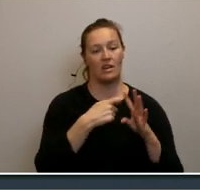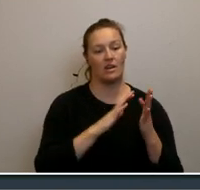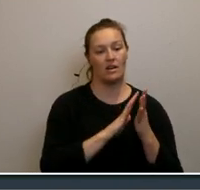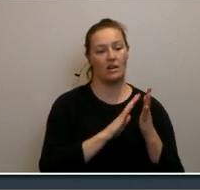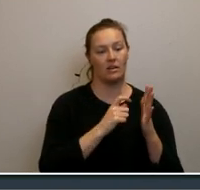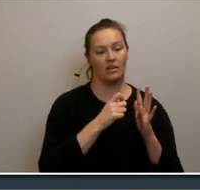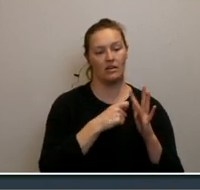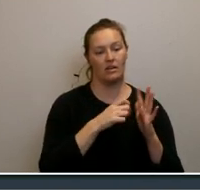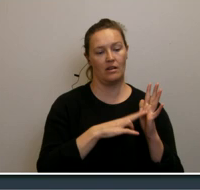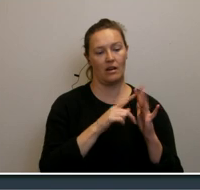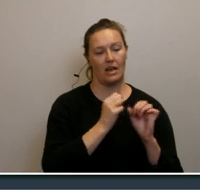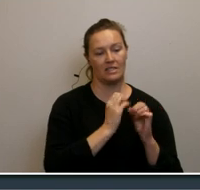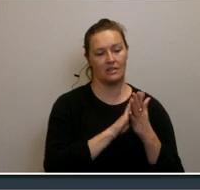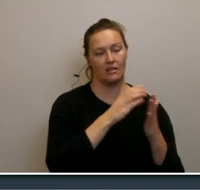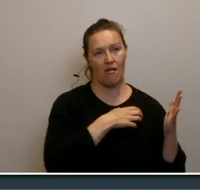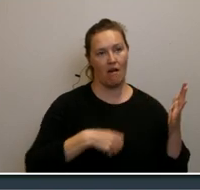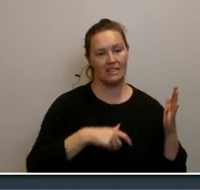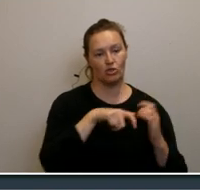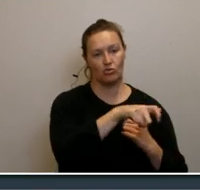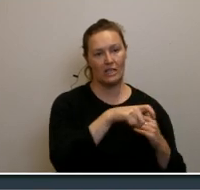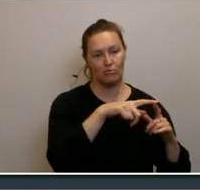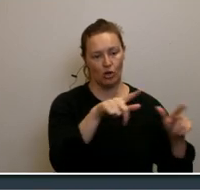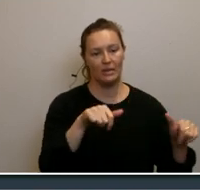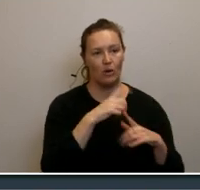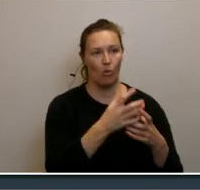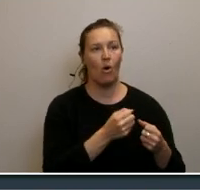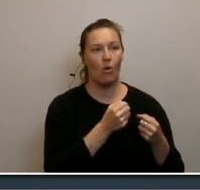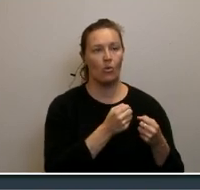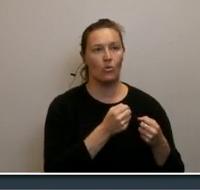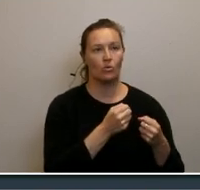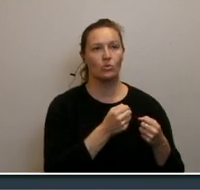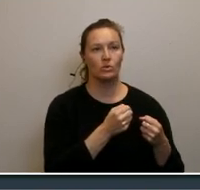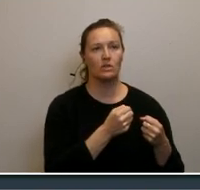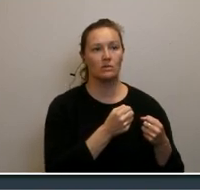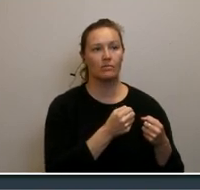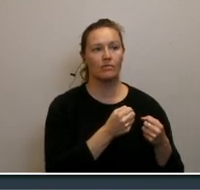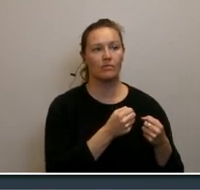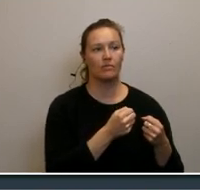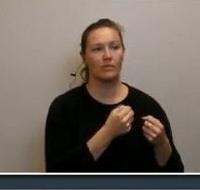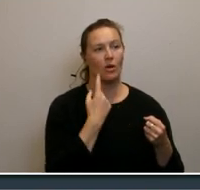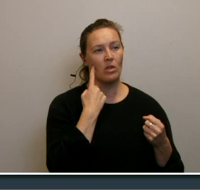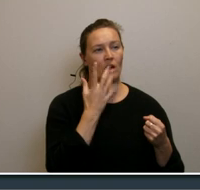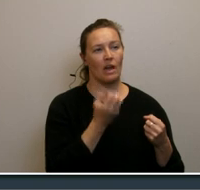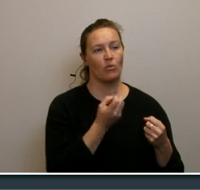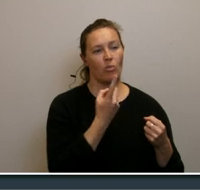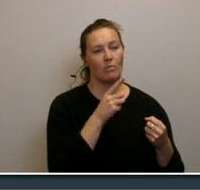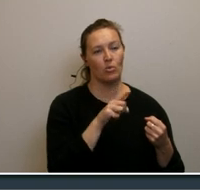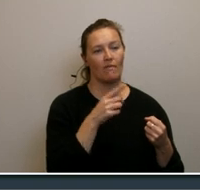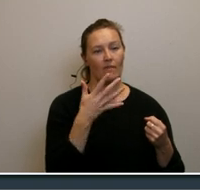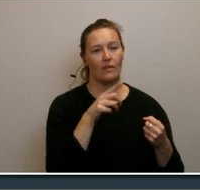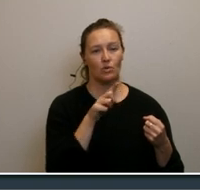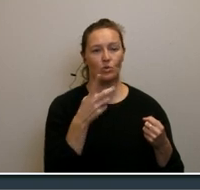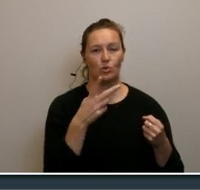current hospice, in balance or in reserve for the project, so that we believe there's circa